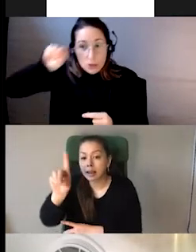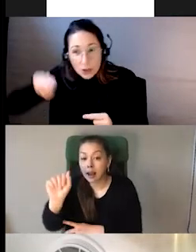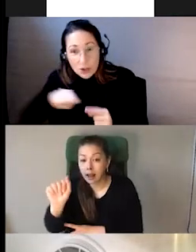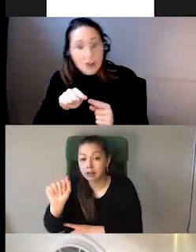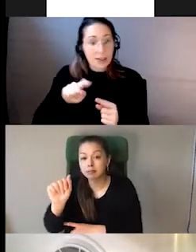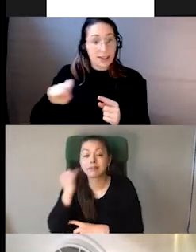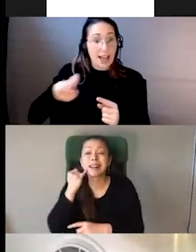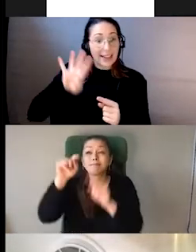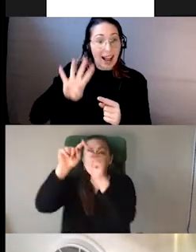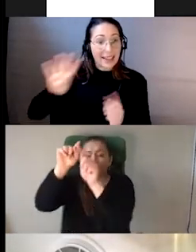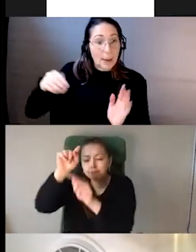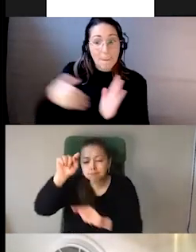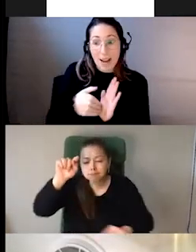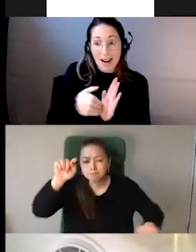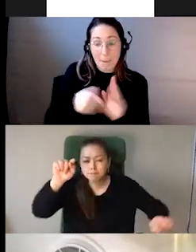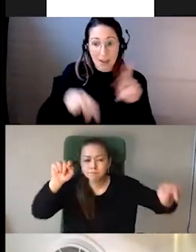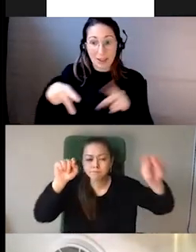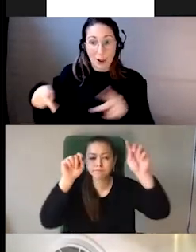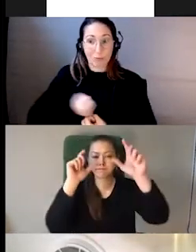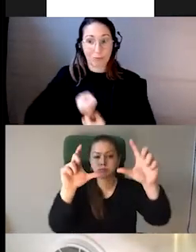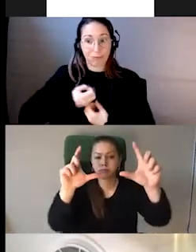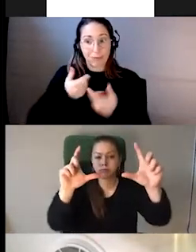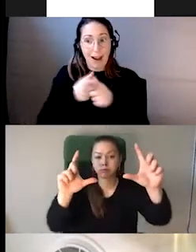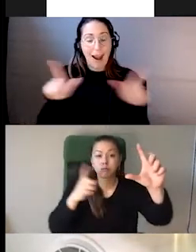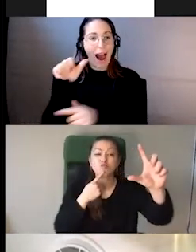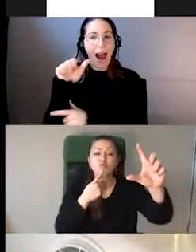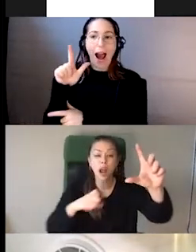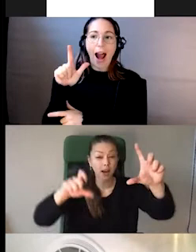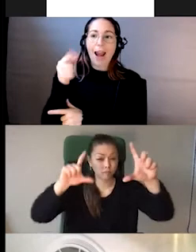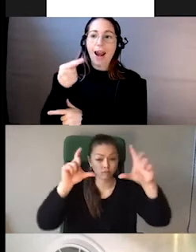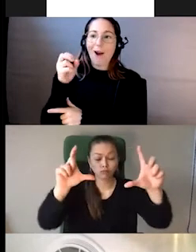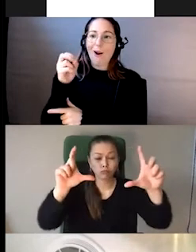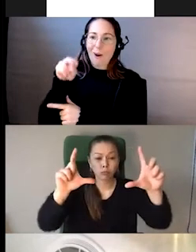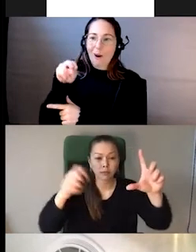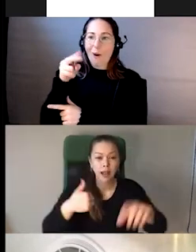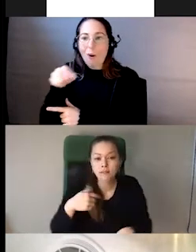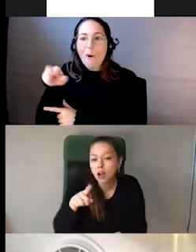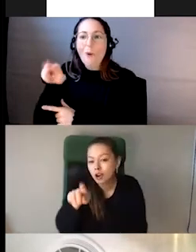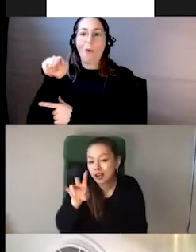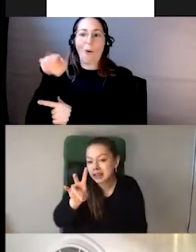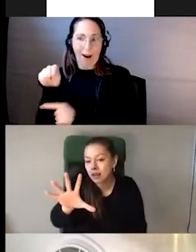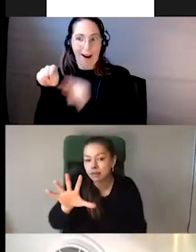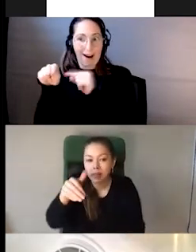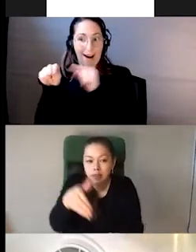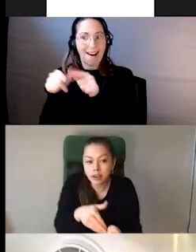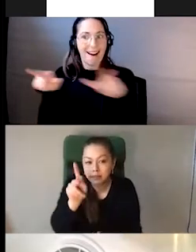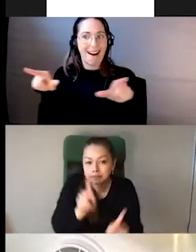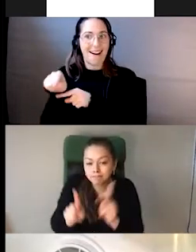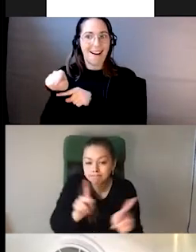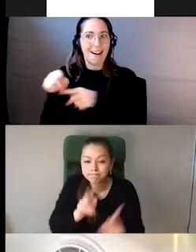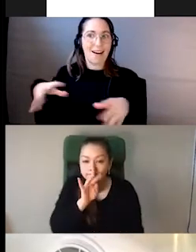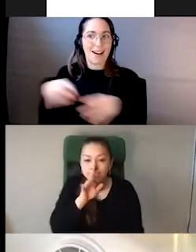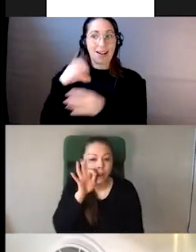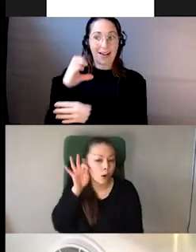144,000 speakers of Algonquian languages. And the Algonquian language family includes Cree